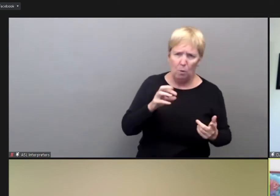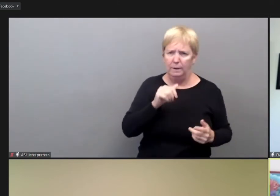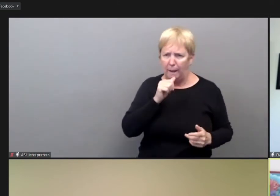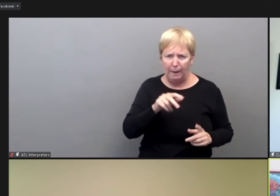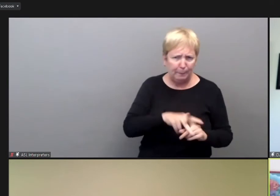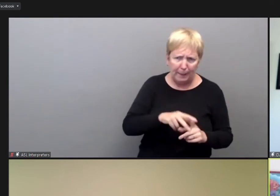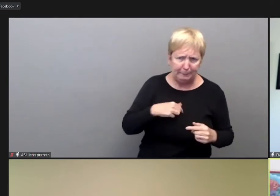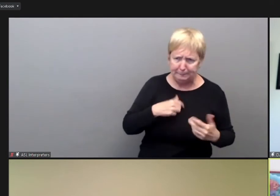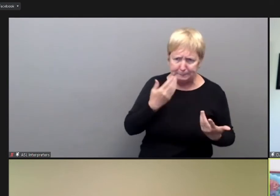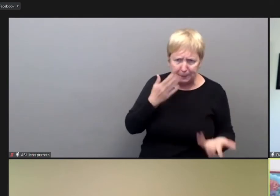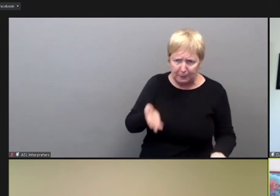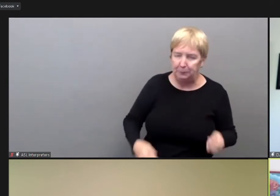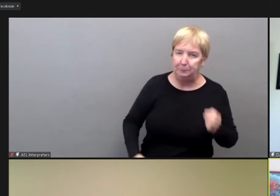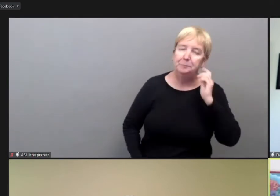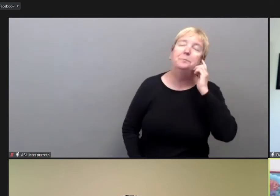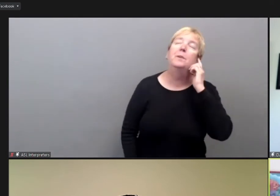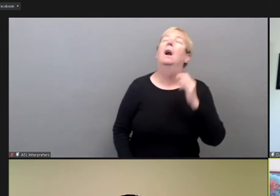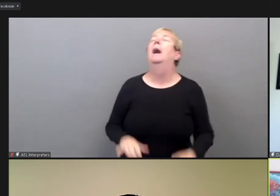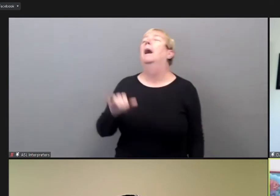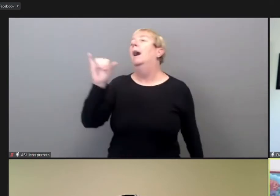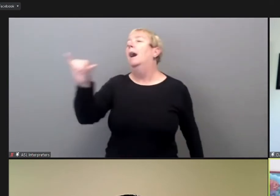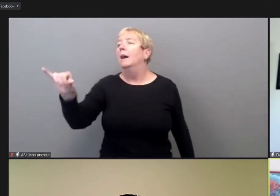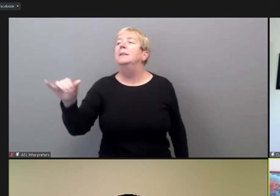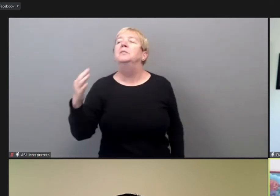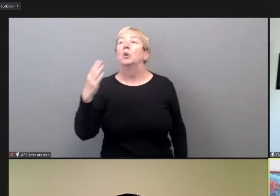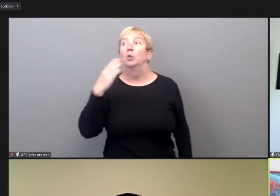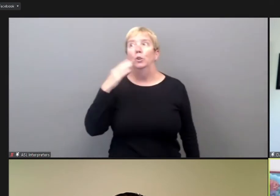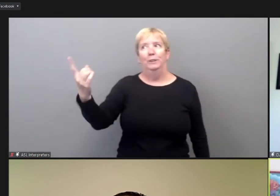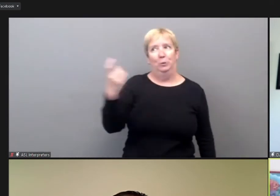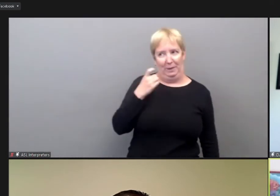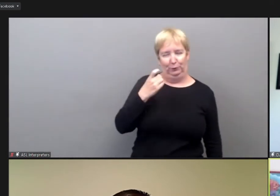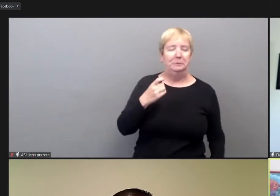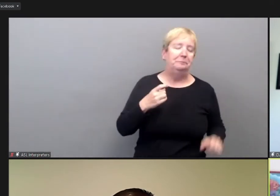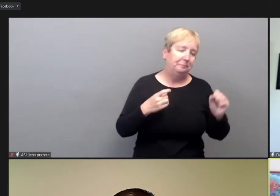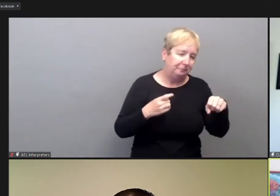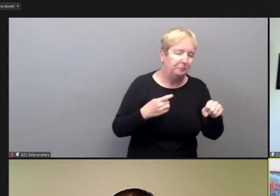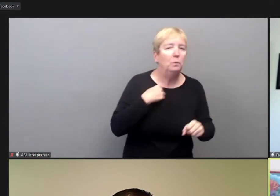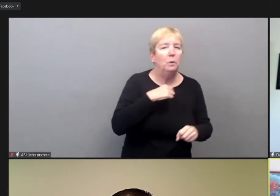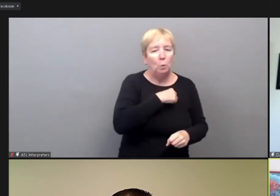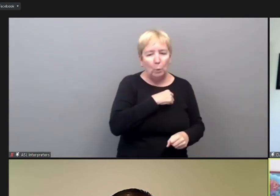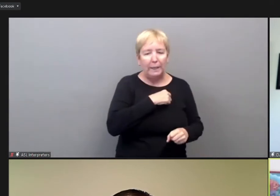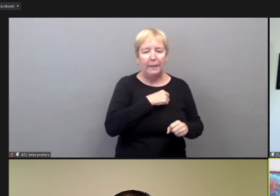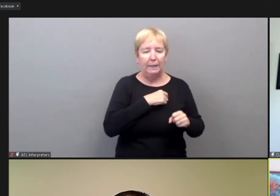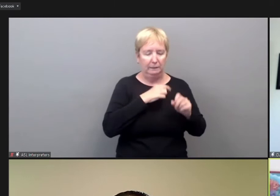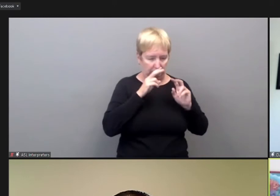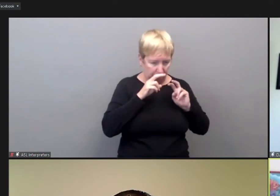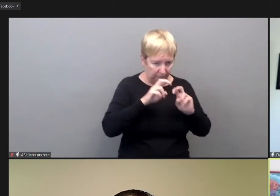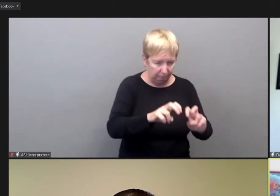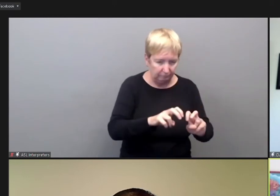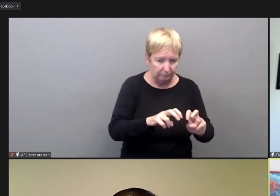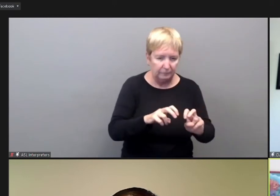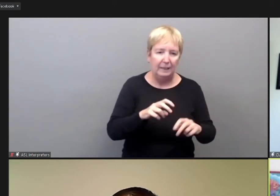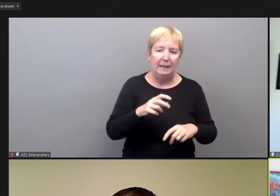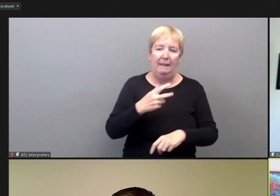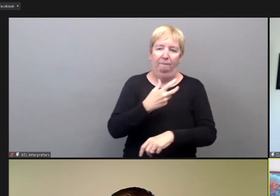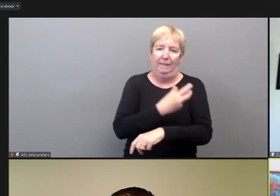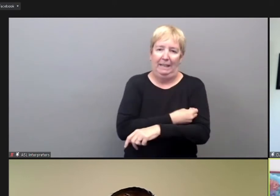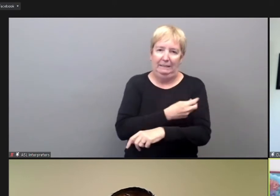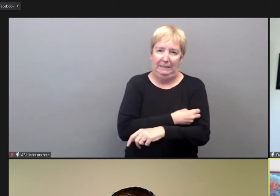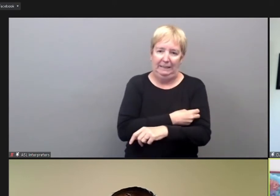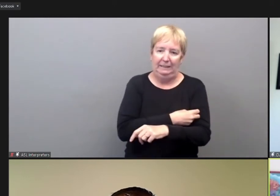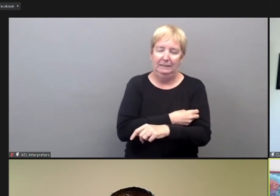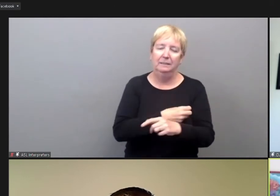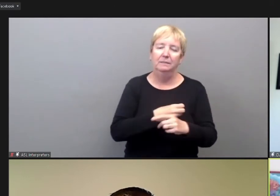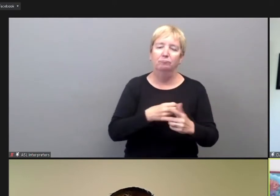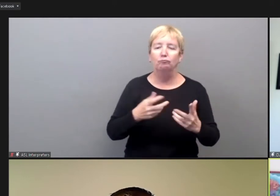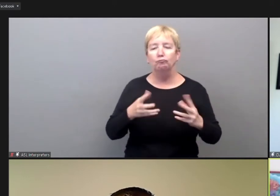that happen before. That's a really good question then. So we did look at that. We did look at vaccine uptake before and after,